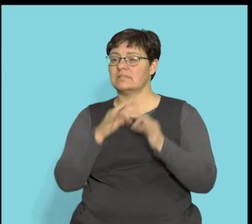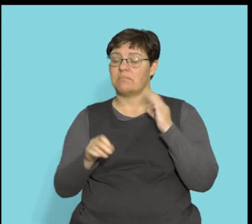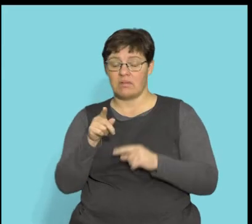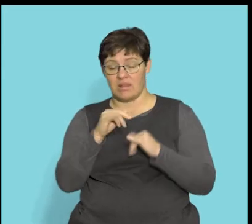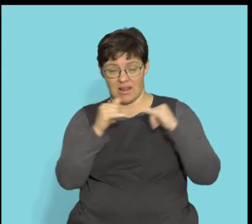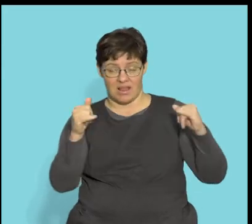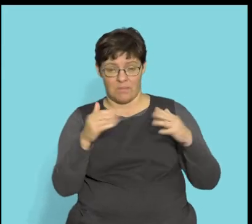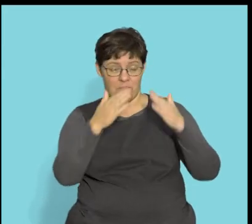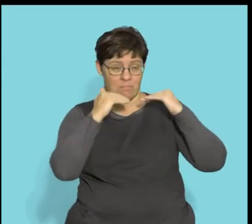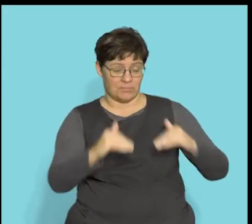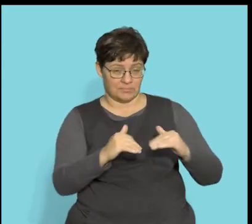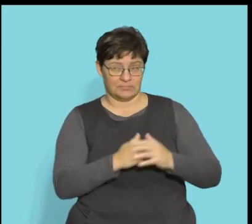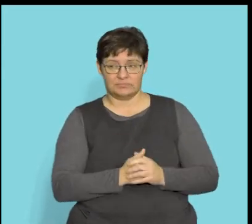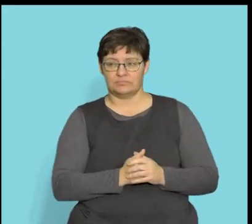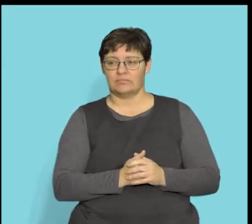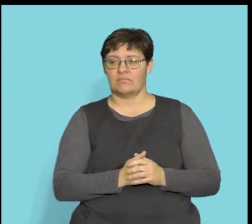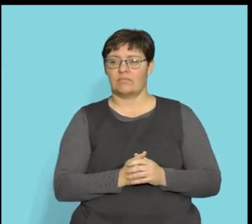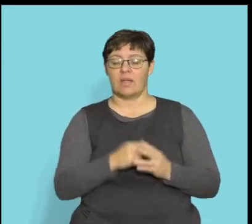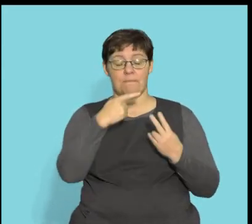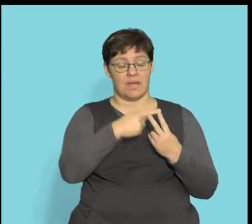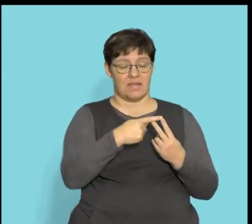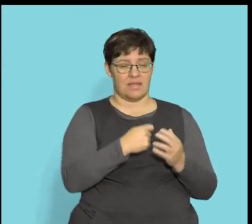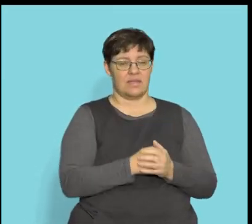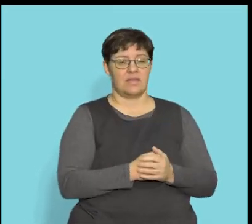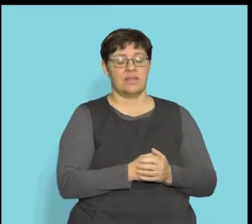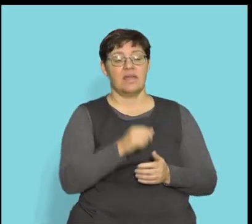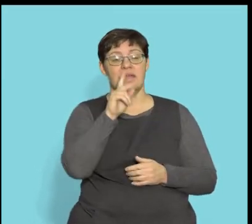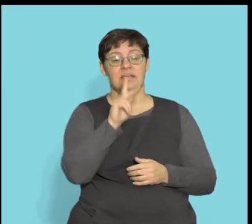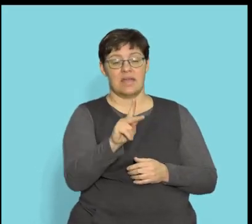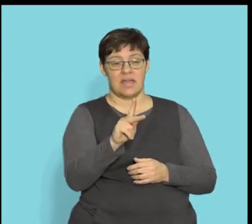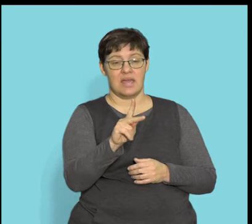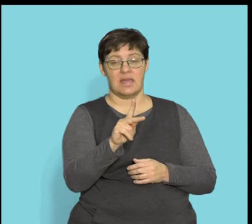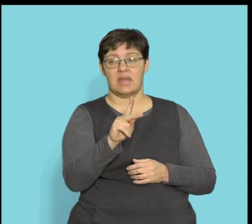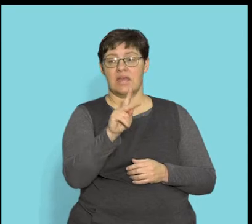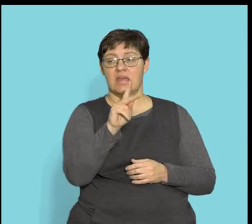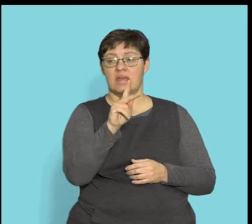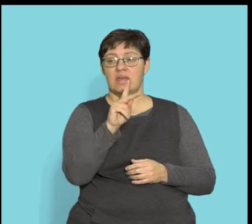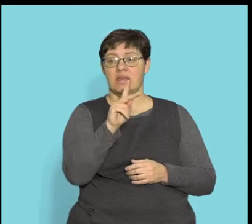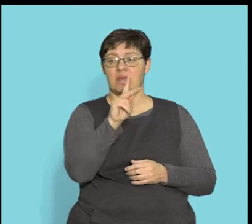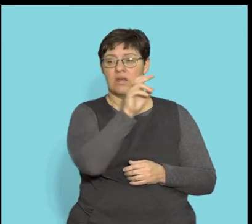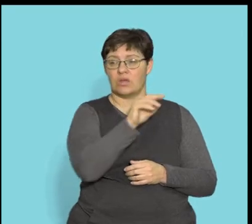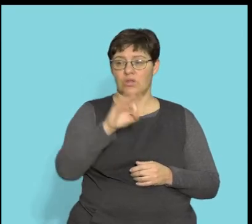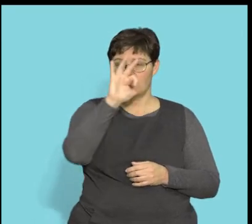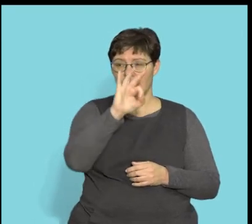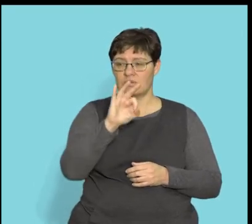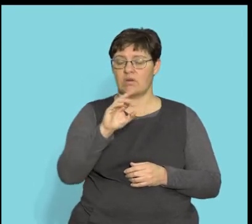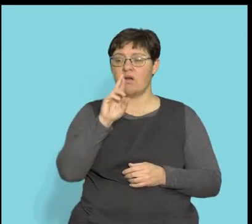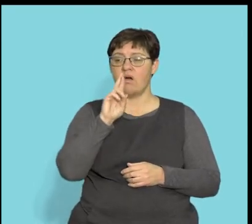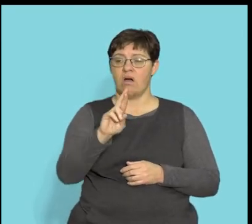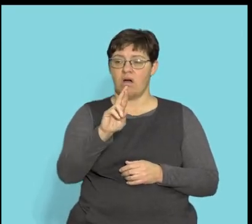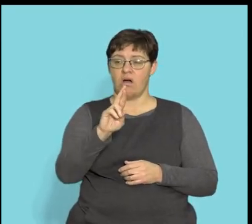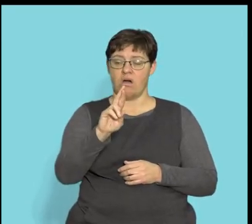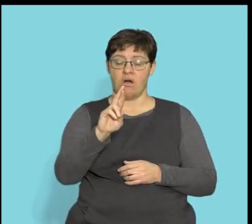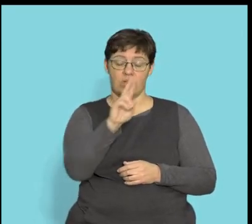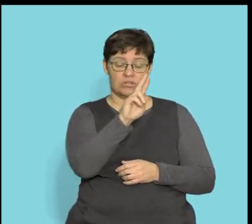if I simplify that one line further, it's going to be pi k cubed r